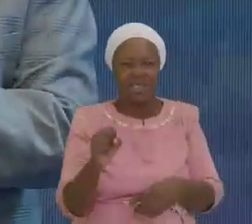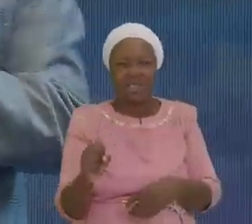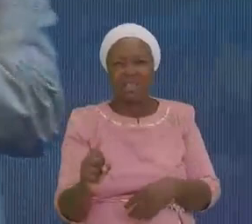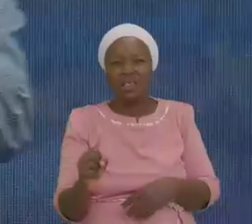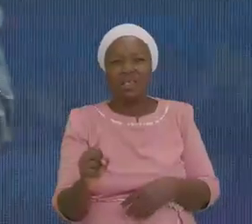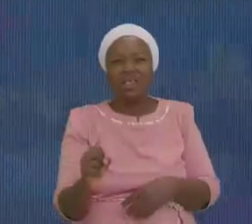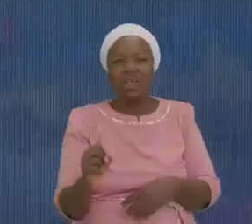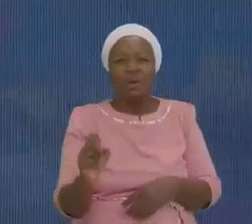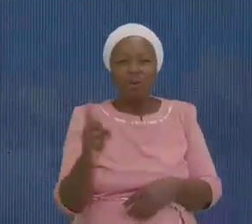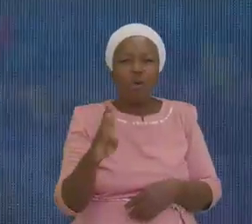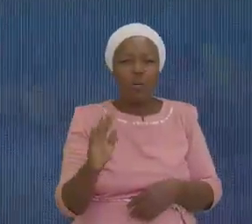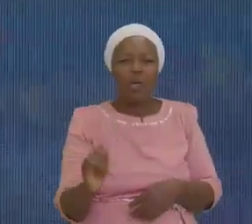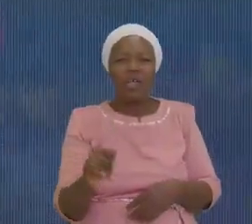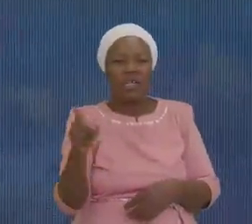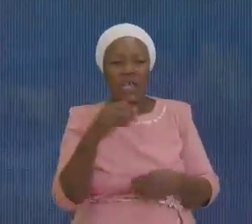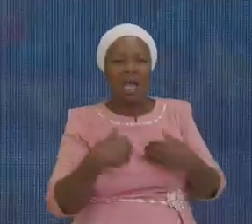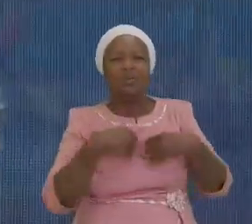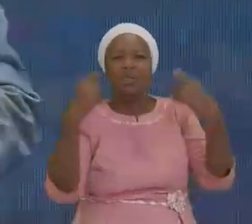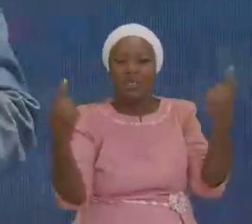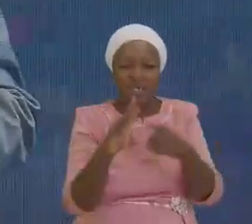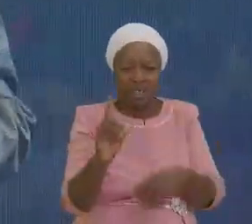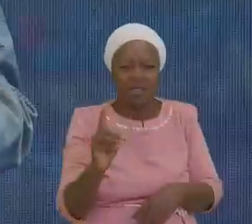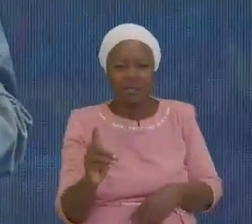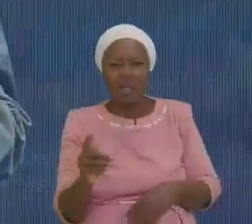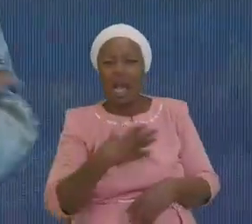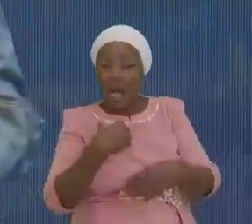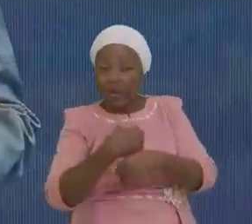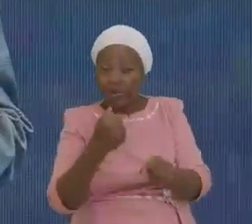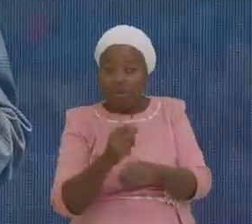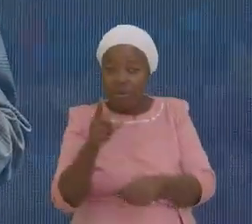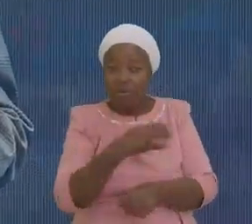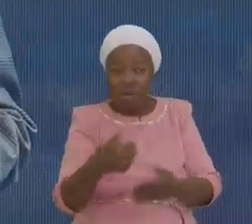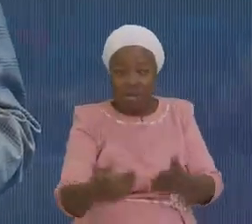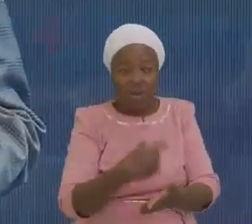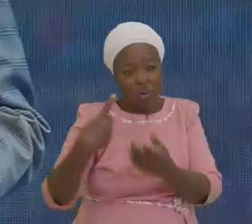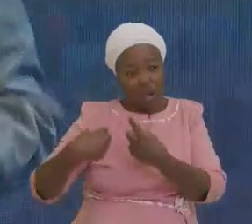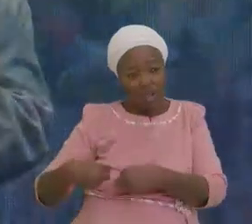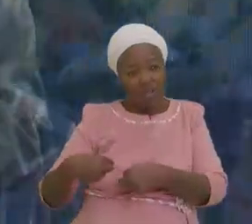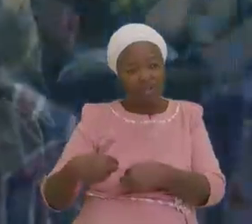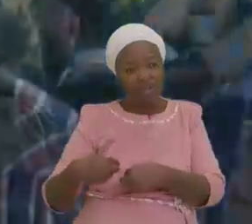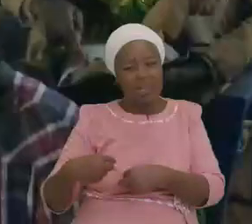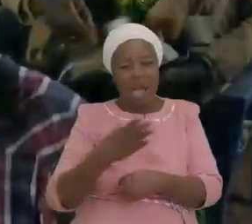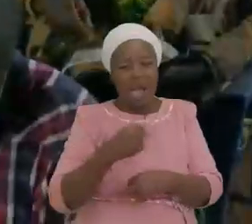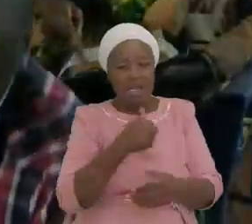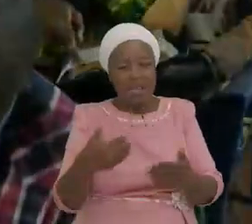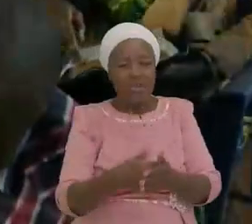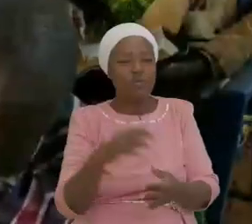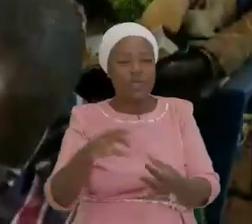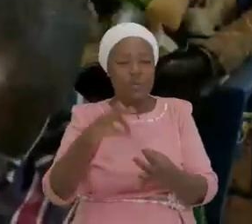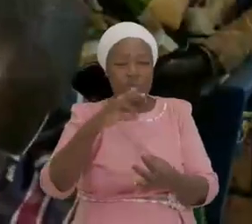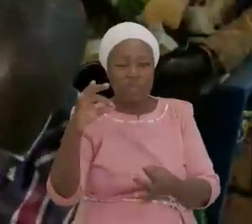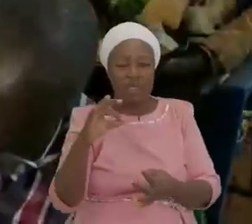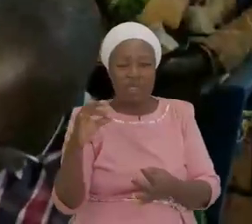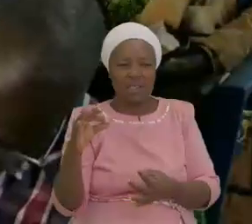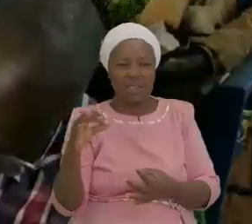whereby ye have transgressed, and make you a new heart and a new spirit.